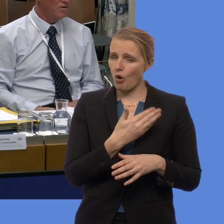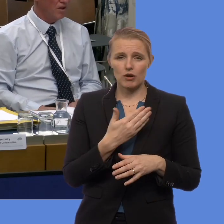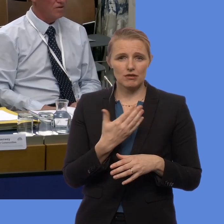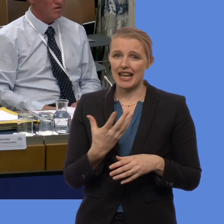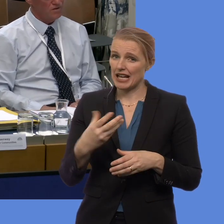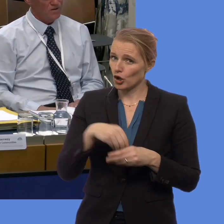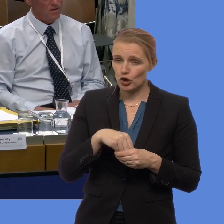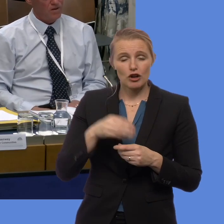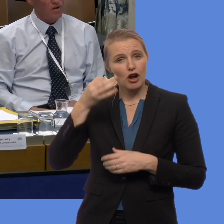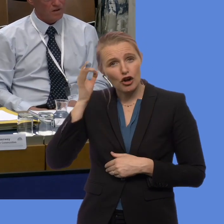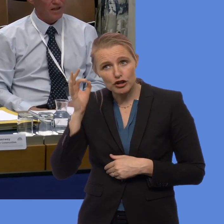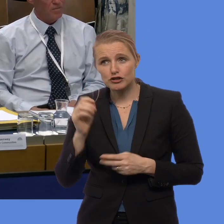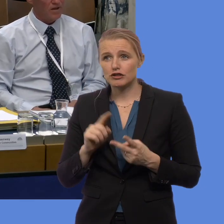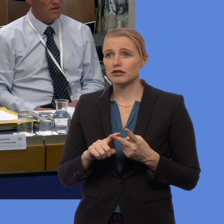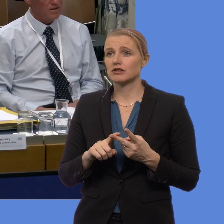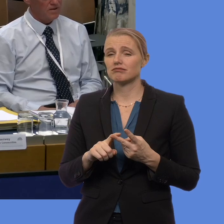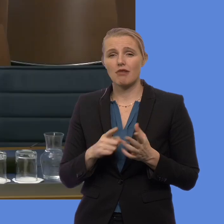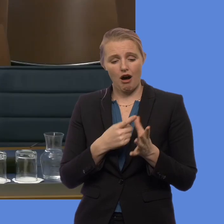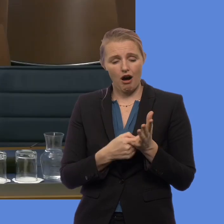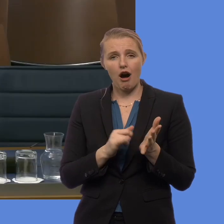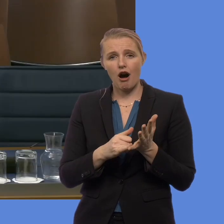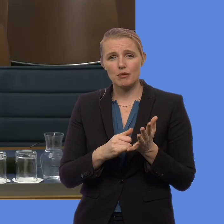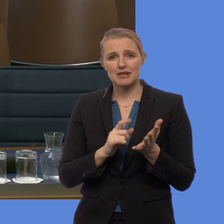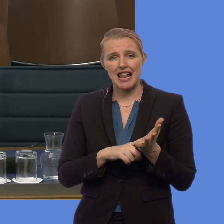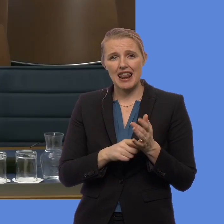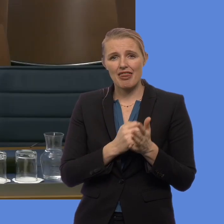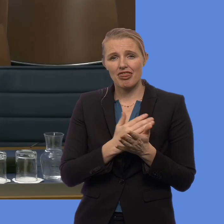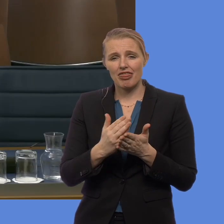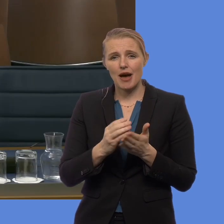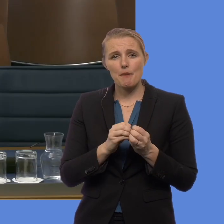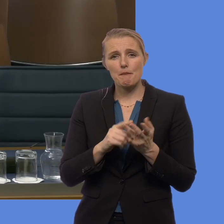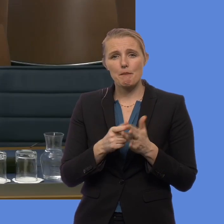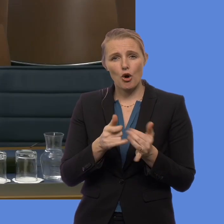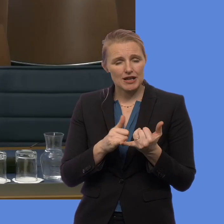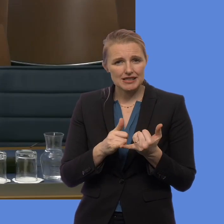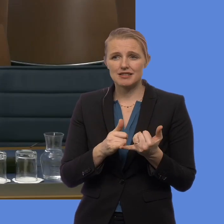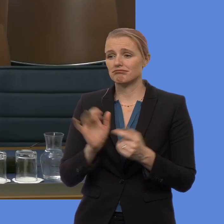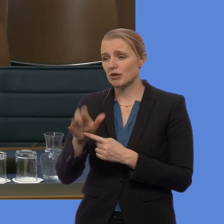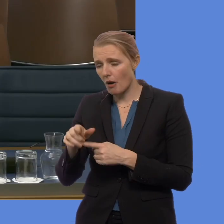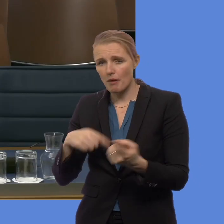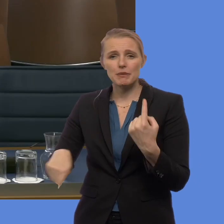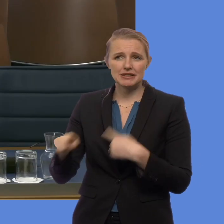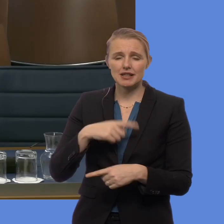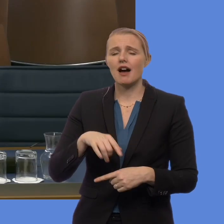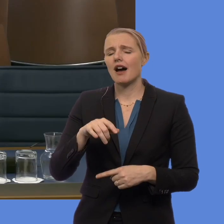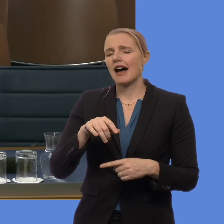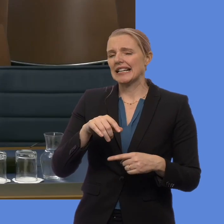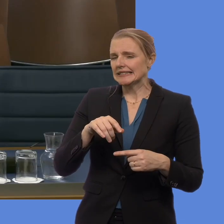include councils, arm's length bodies and all departments. There is some exceptions in clause